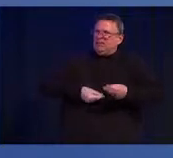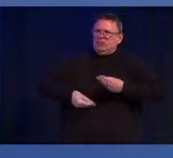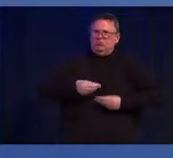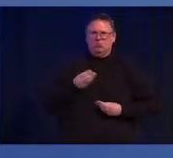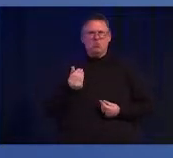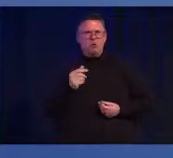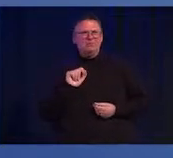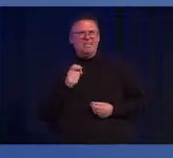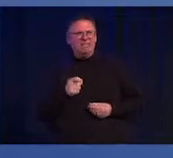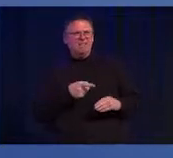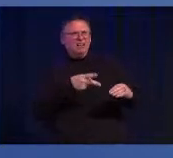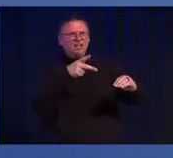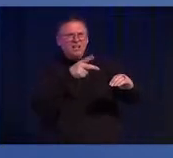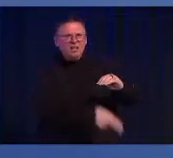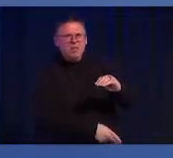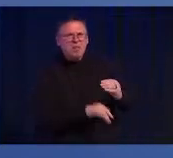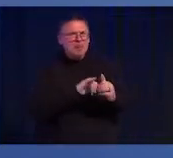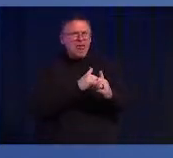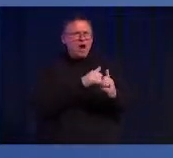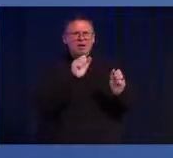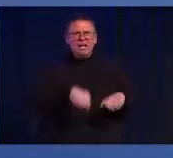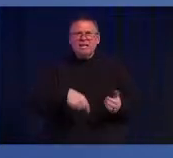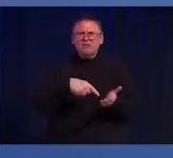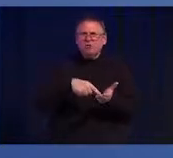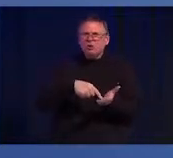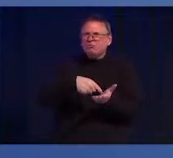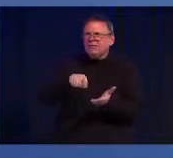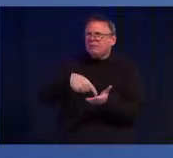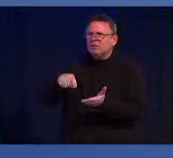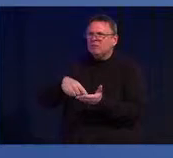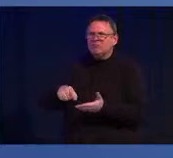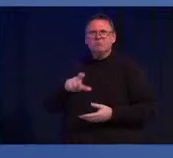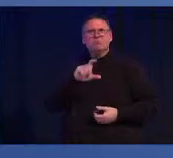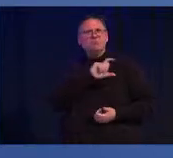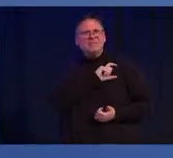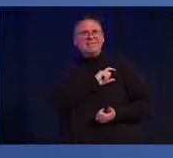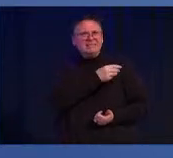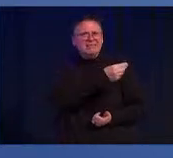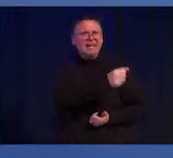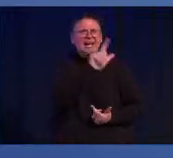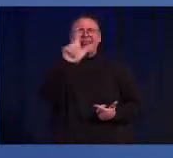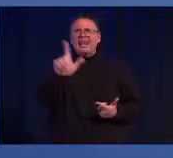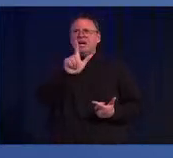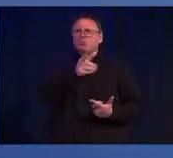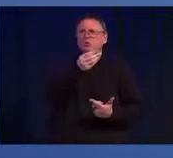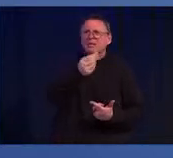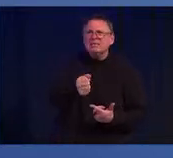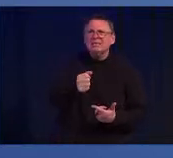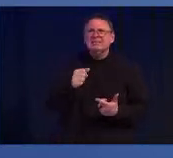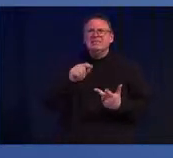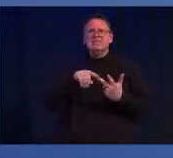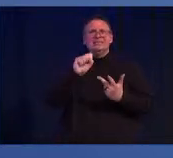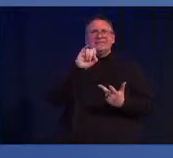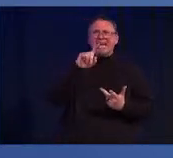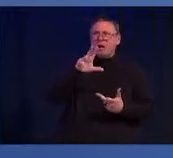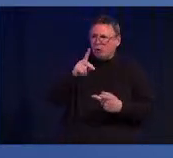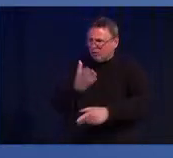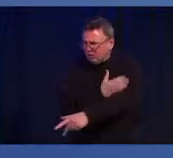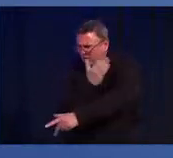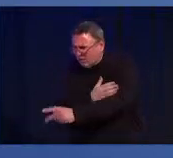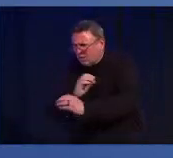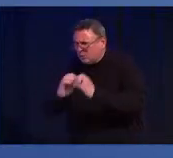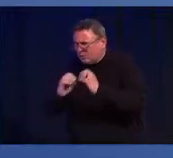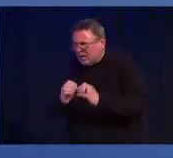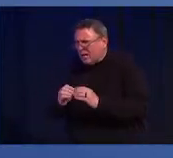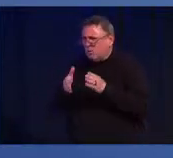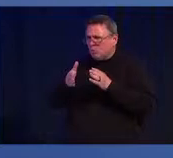including police, fire, sidewalk, and street repairs, parks, libraries, and other local services. The question is